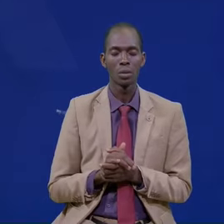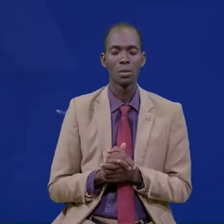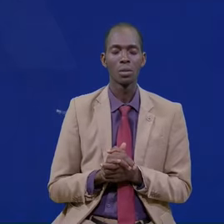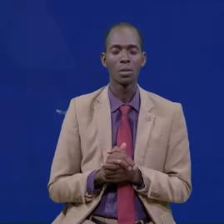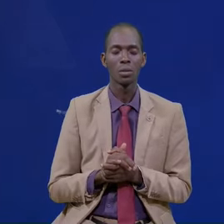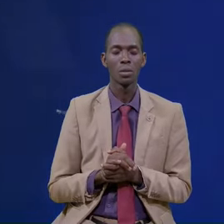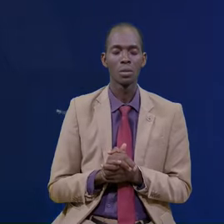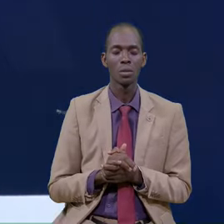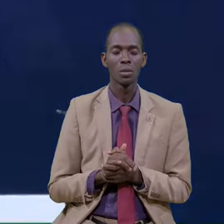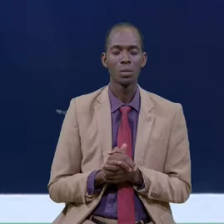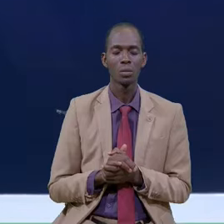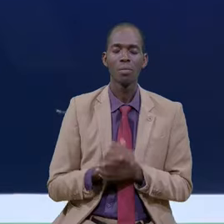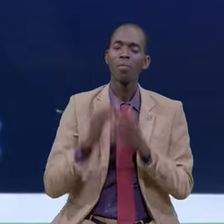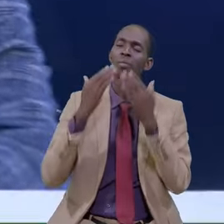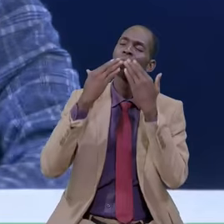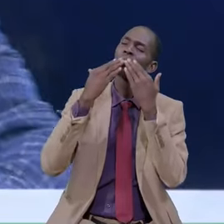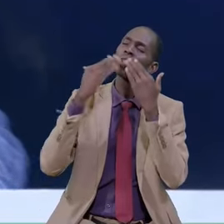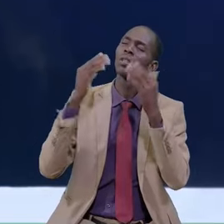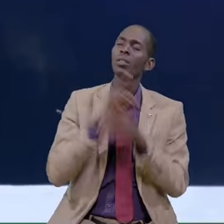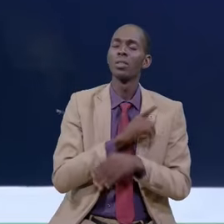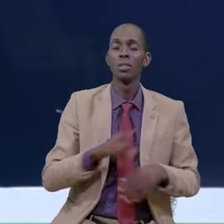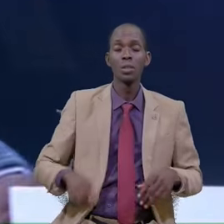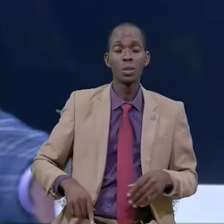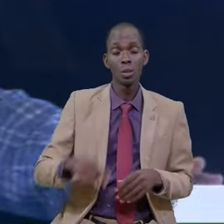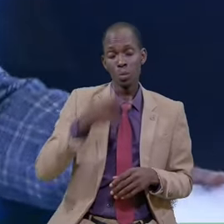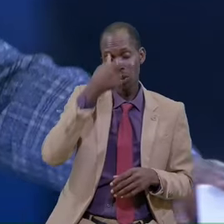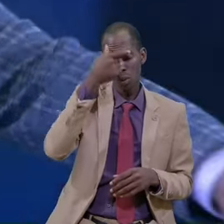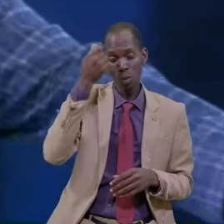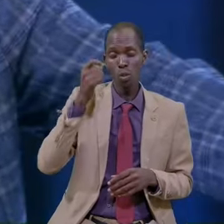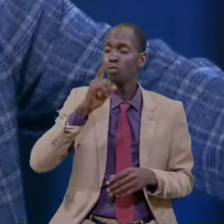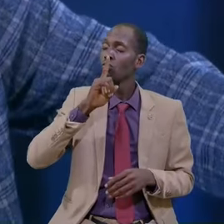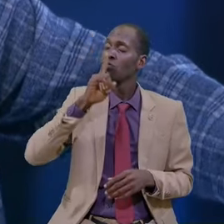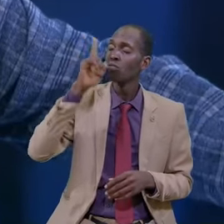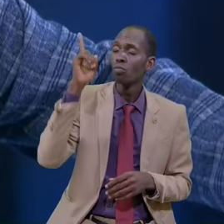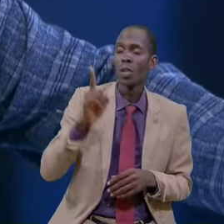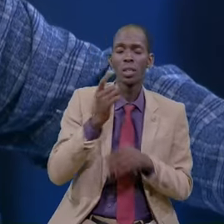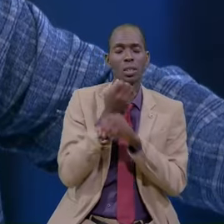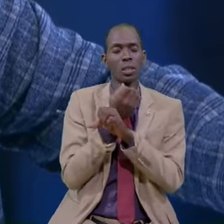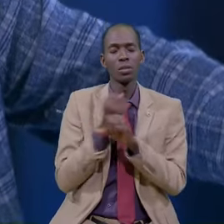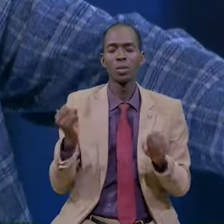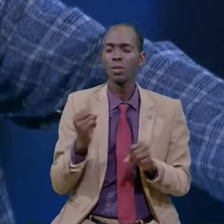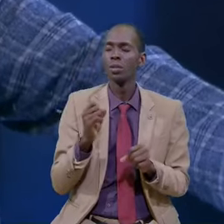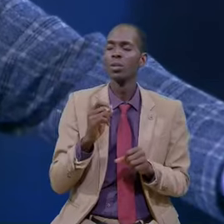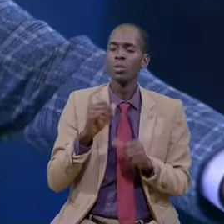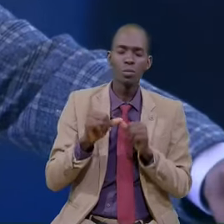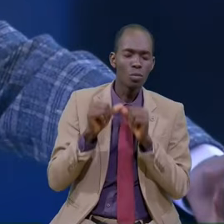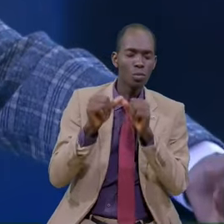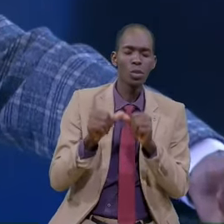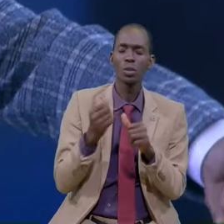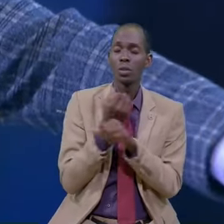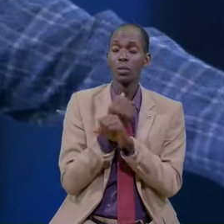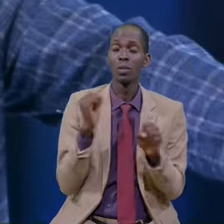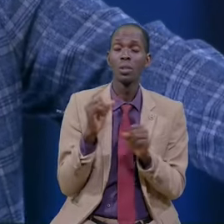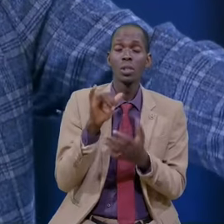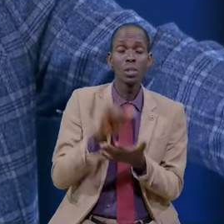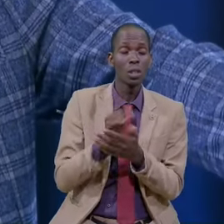every thank you Lord because real salvation definite salvation the Salvation that